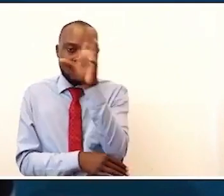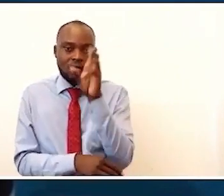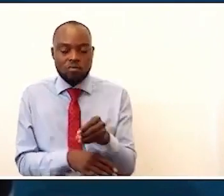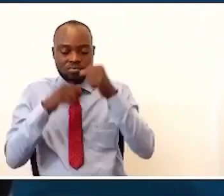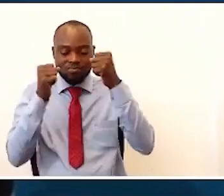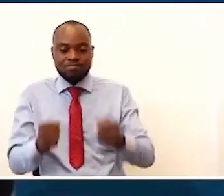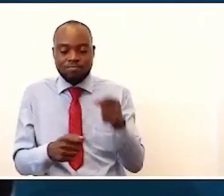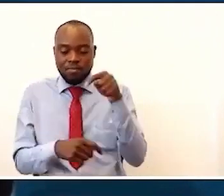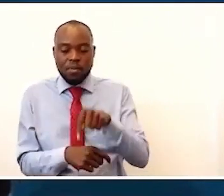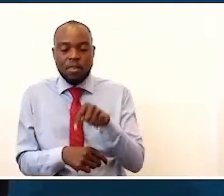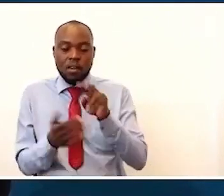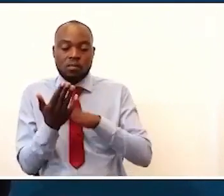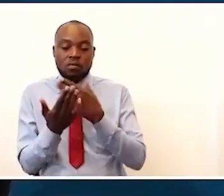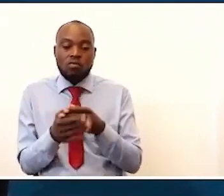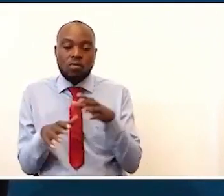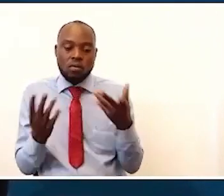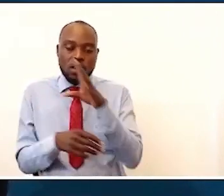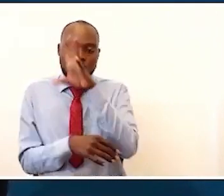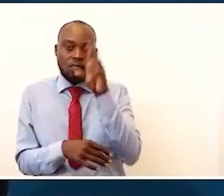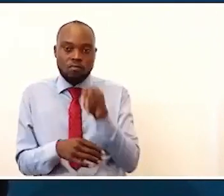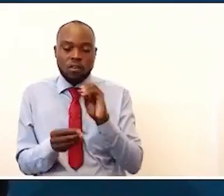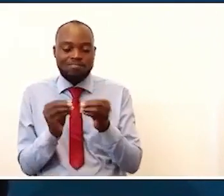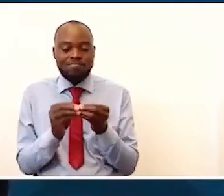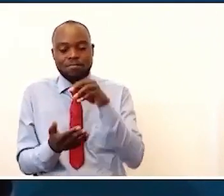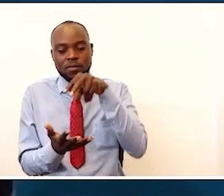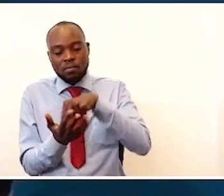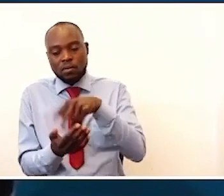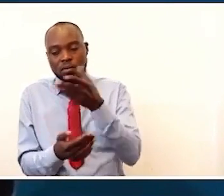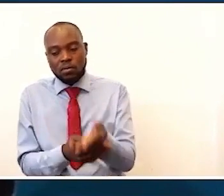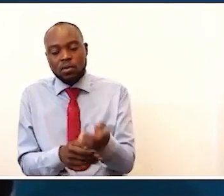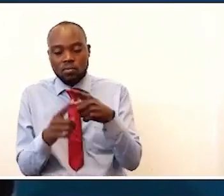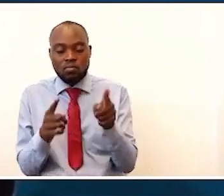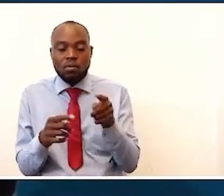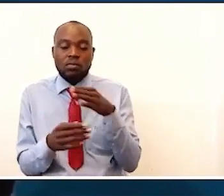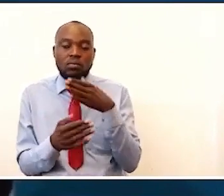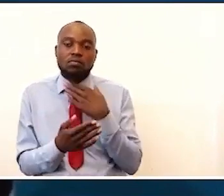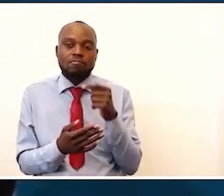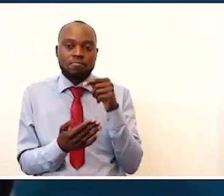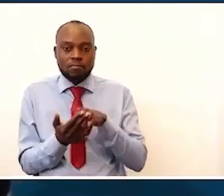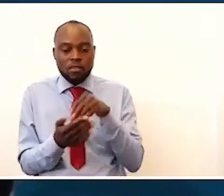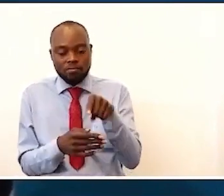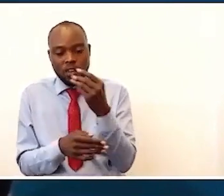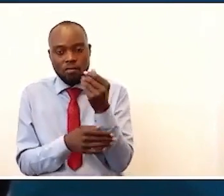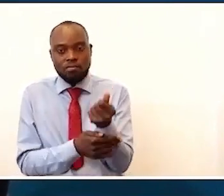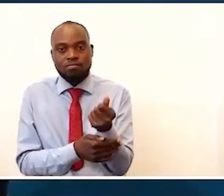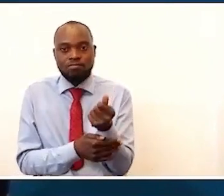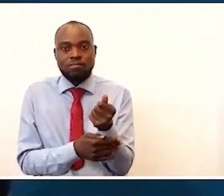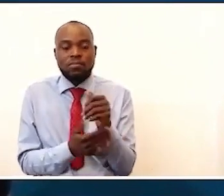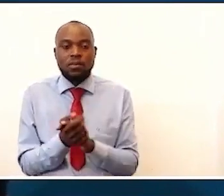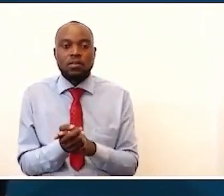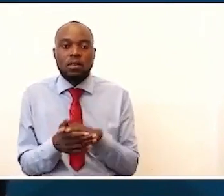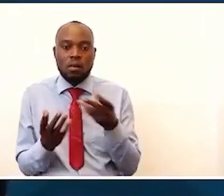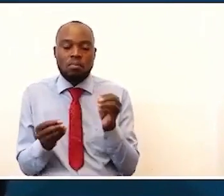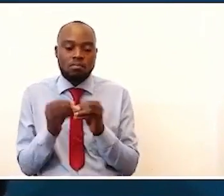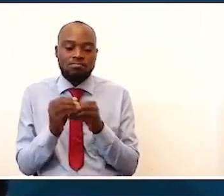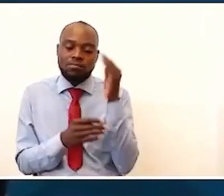where there is an African voice and an African position, and we also hear about an African financial architecture that